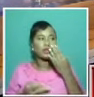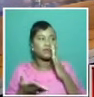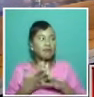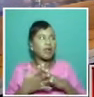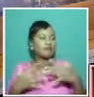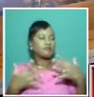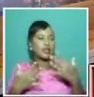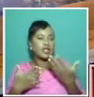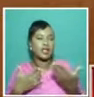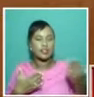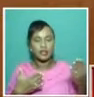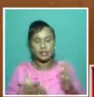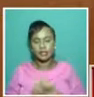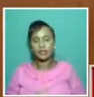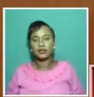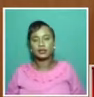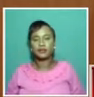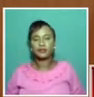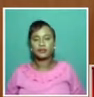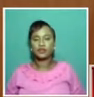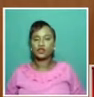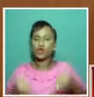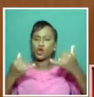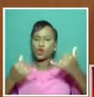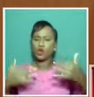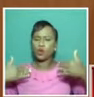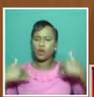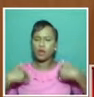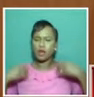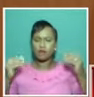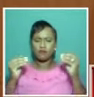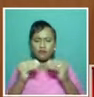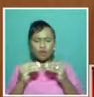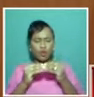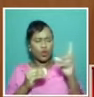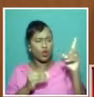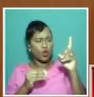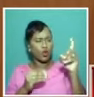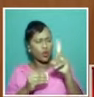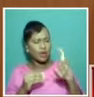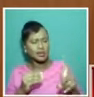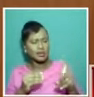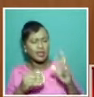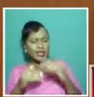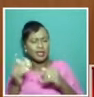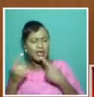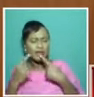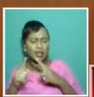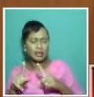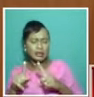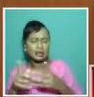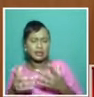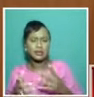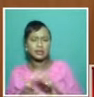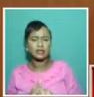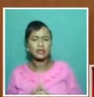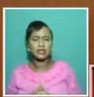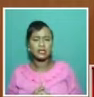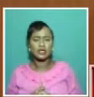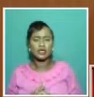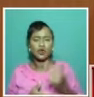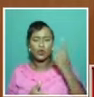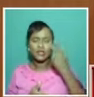now, there is a lot of questions, more questions than answers. And we are seeing a multi-layer